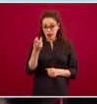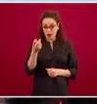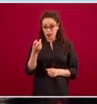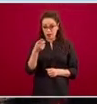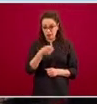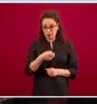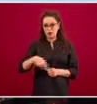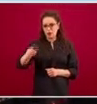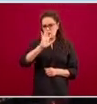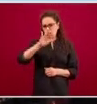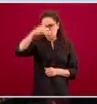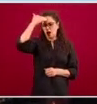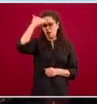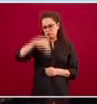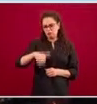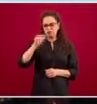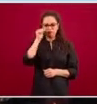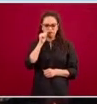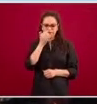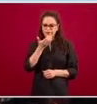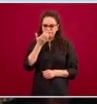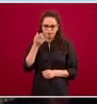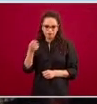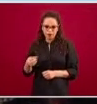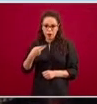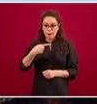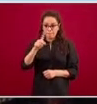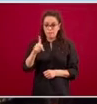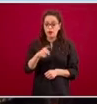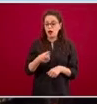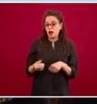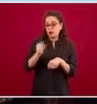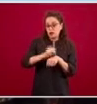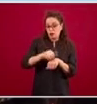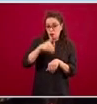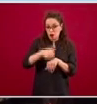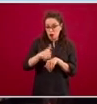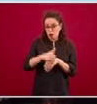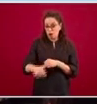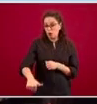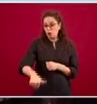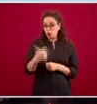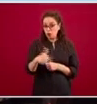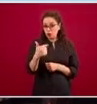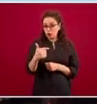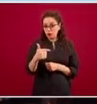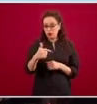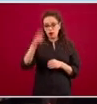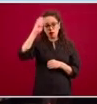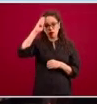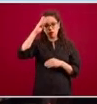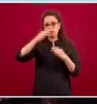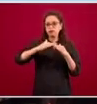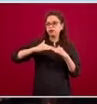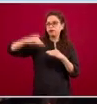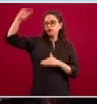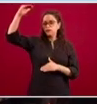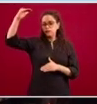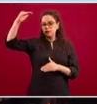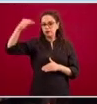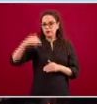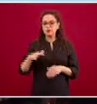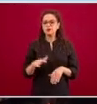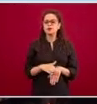So we have seen this in this year. We had been seeing expected